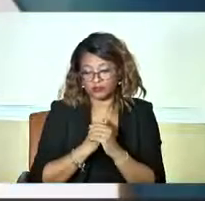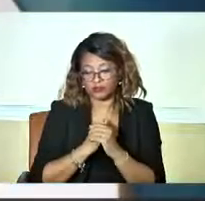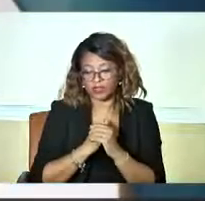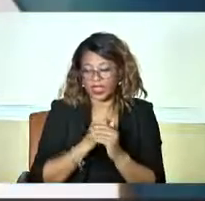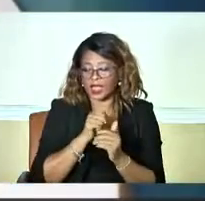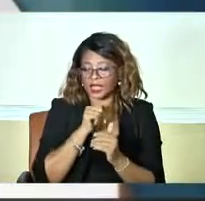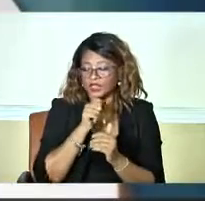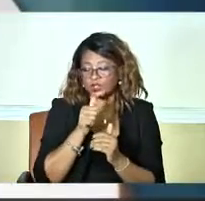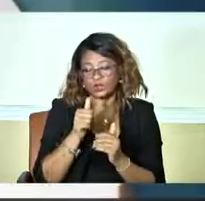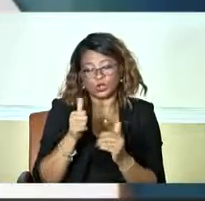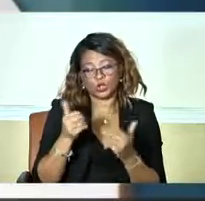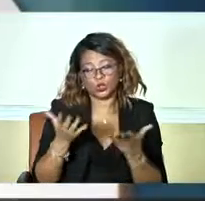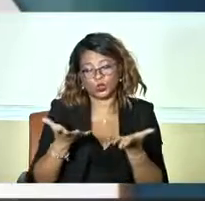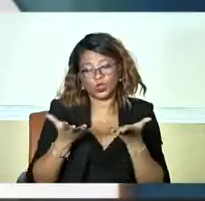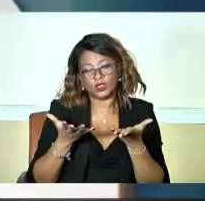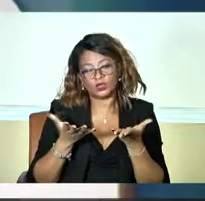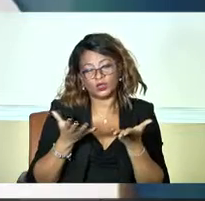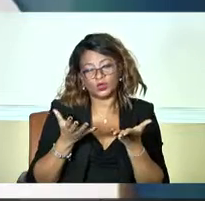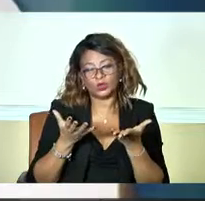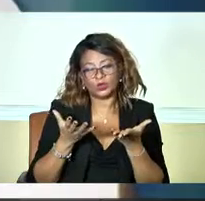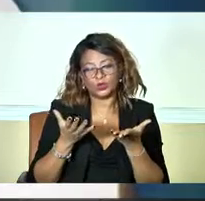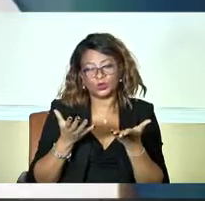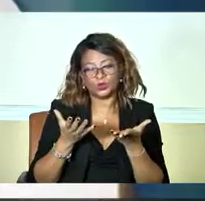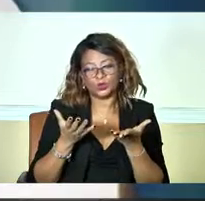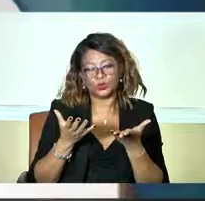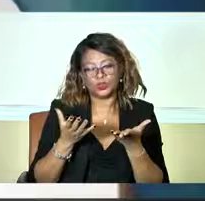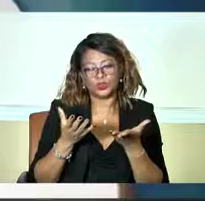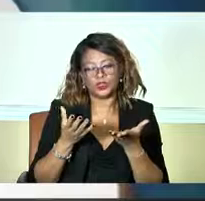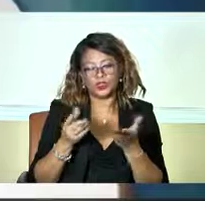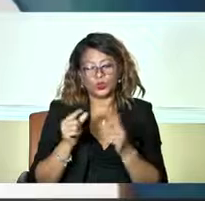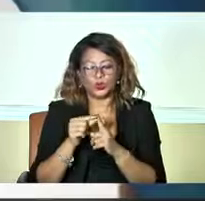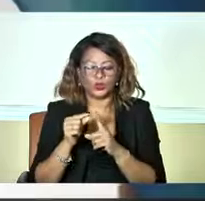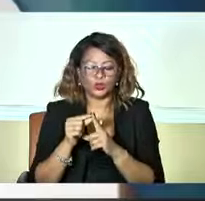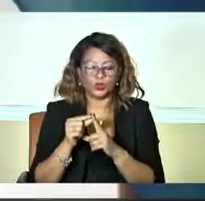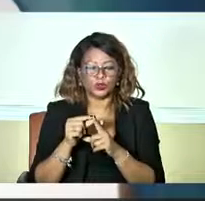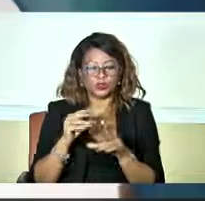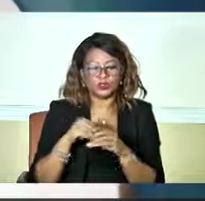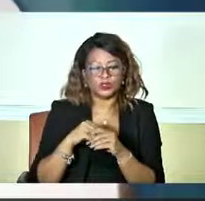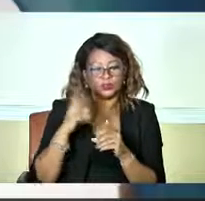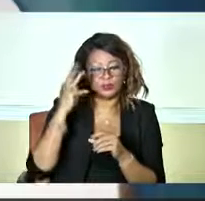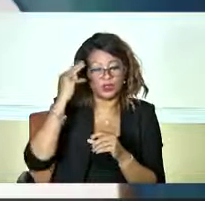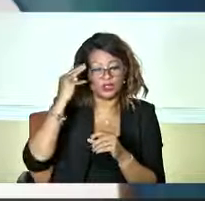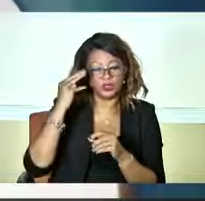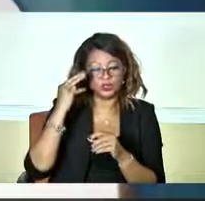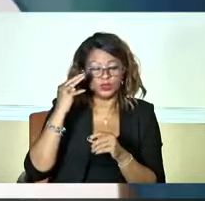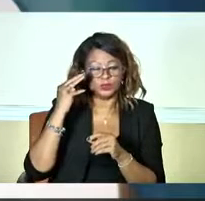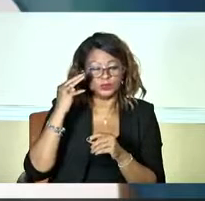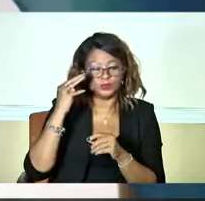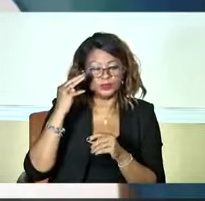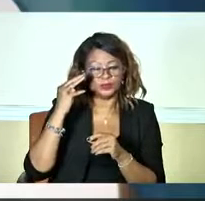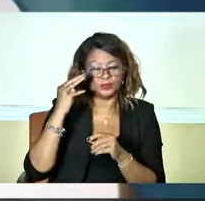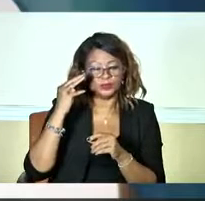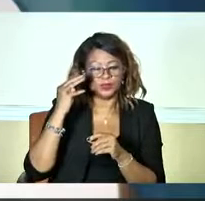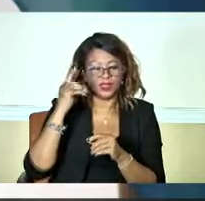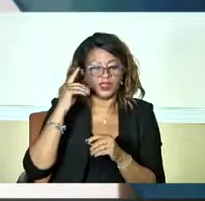want to put any words in the minister's mouth, and I think the best person